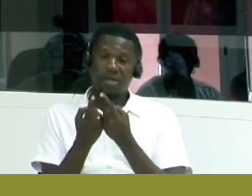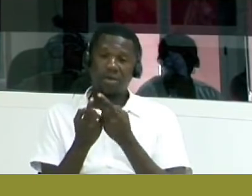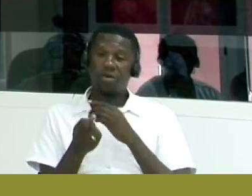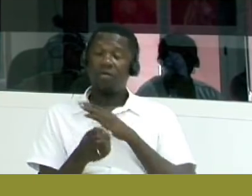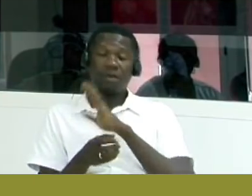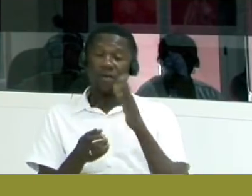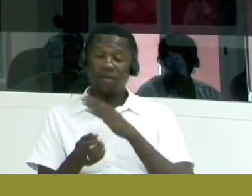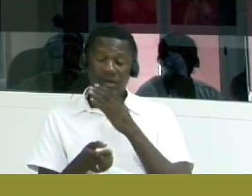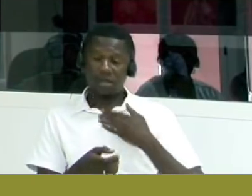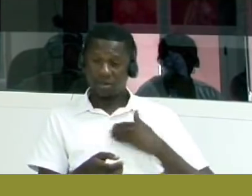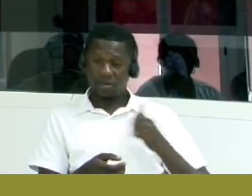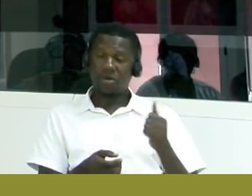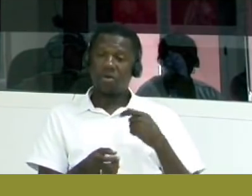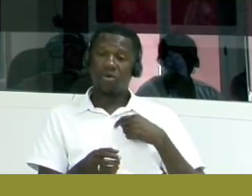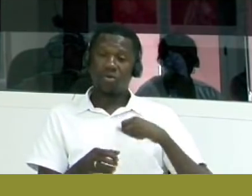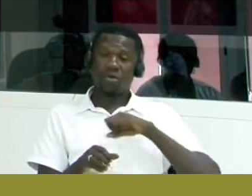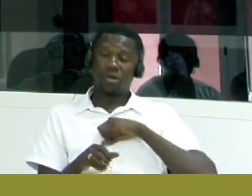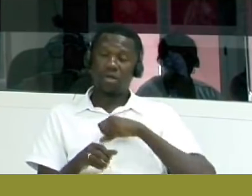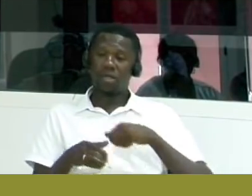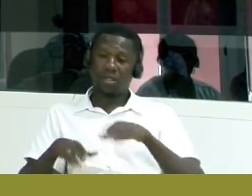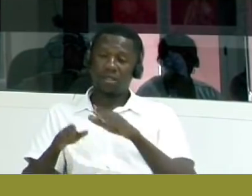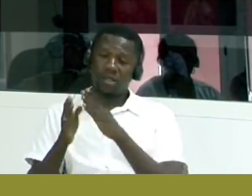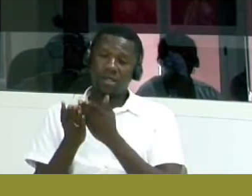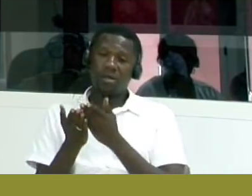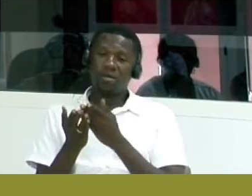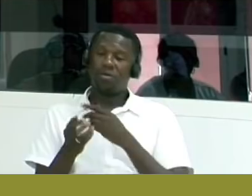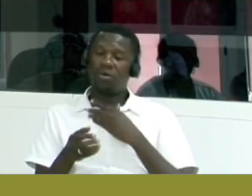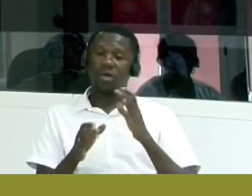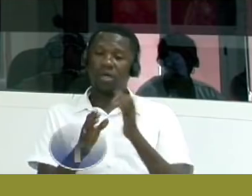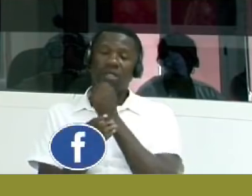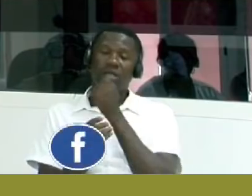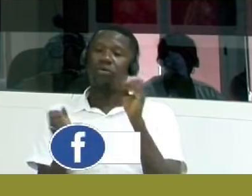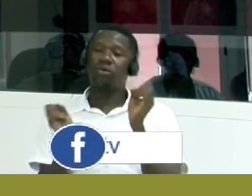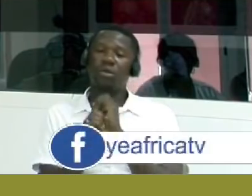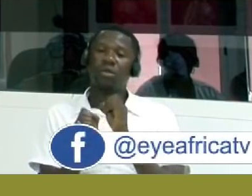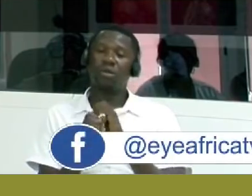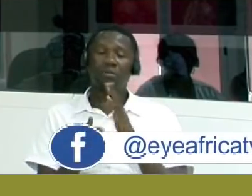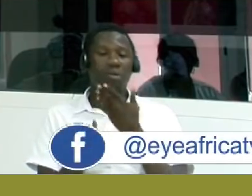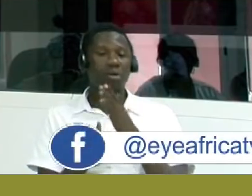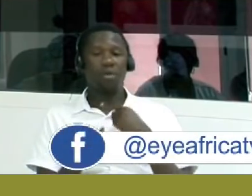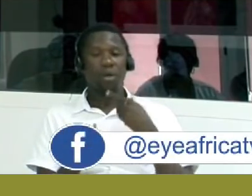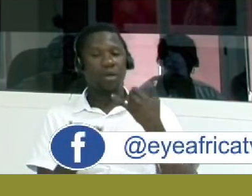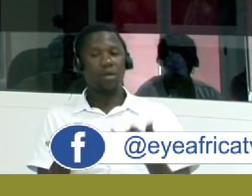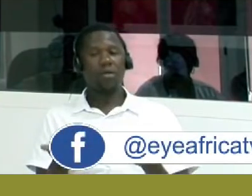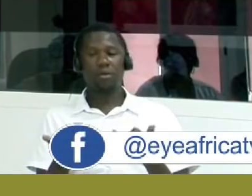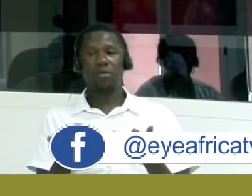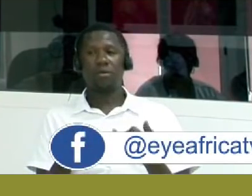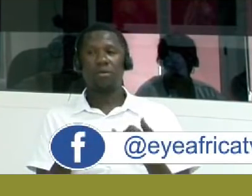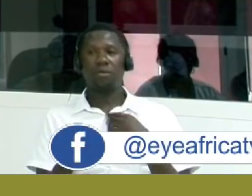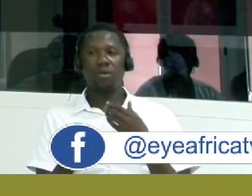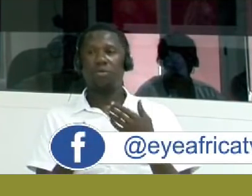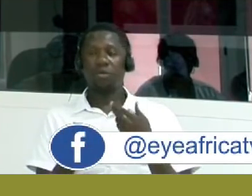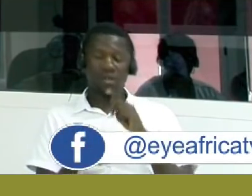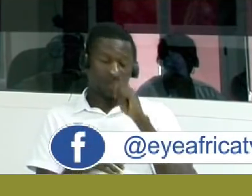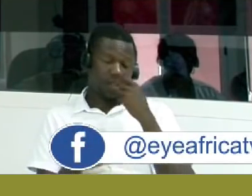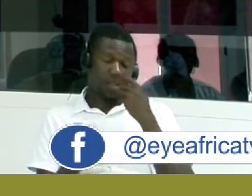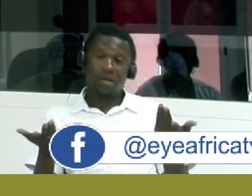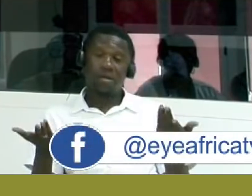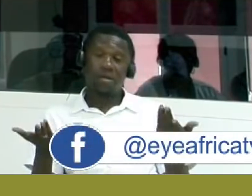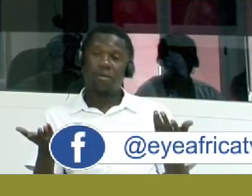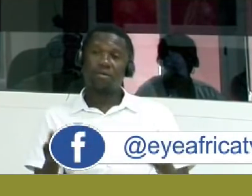heroic. But I would have achieved nothing. And maybe by now, I would have been delayed.